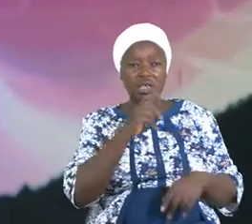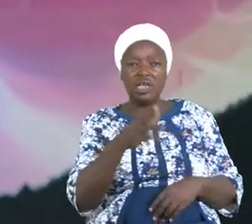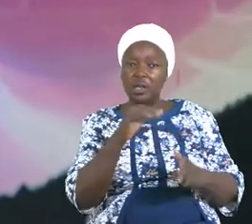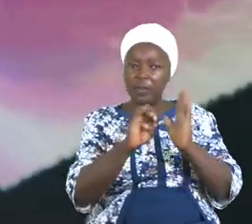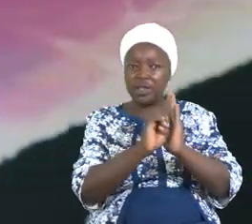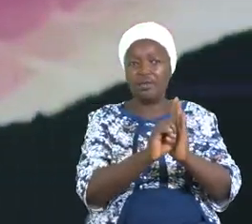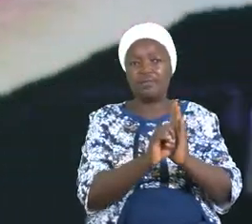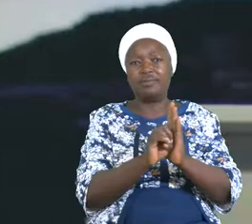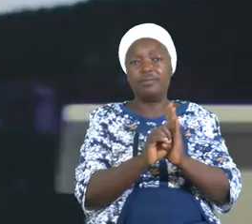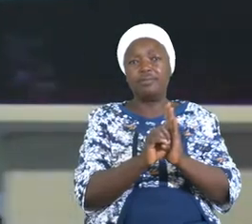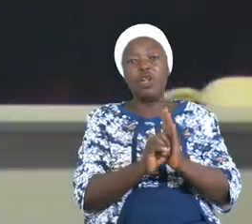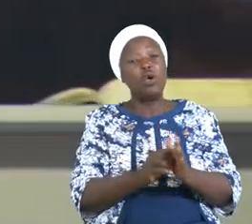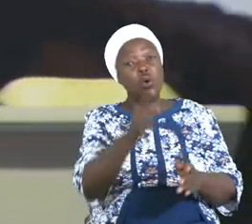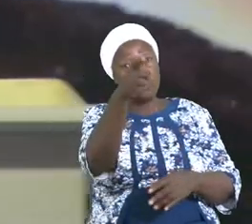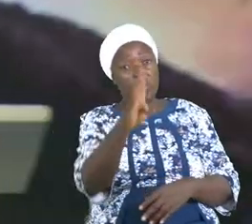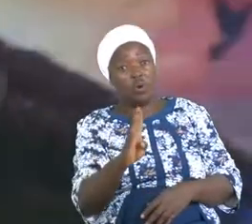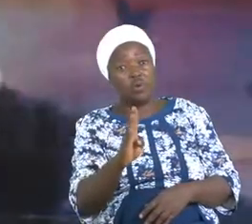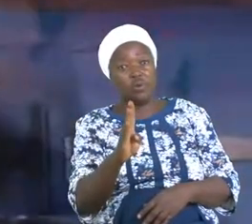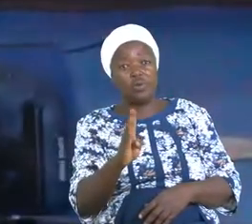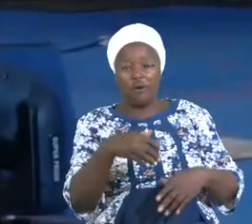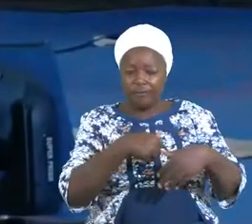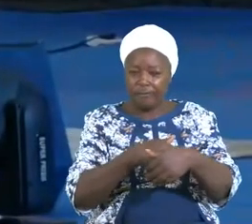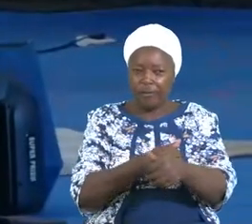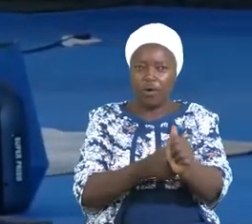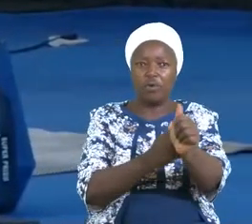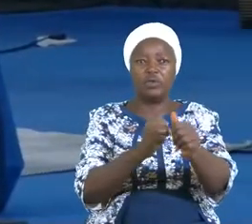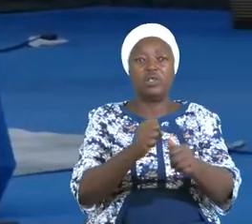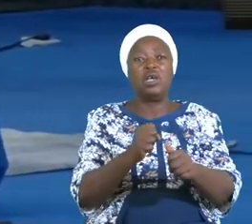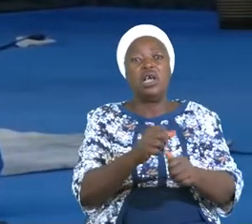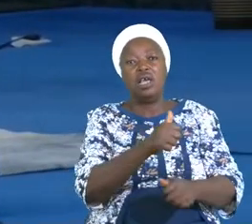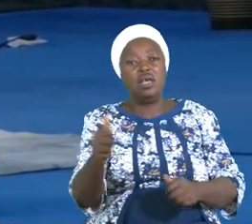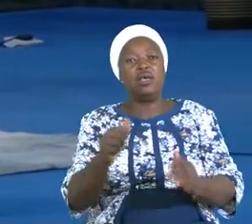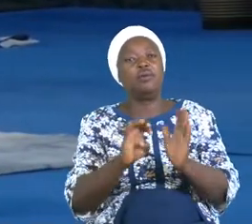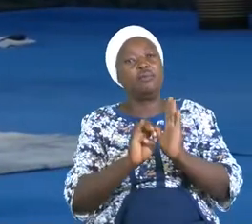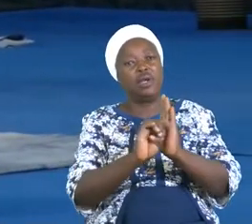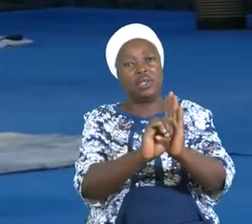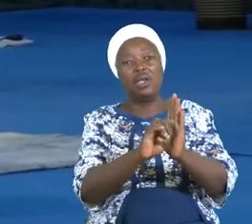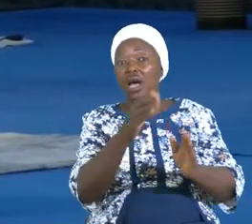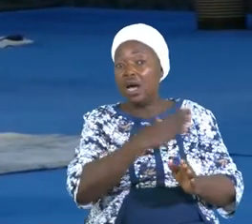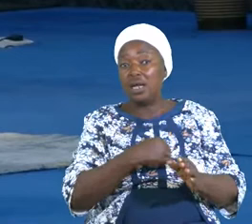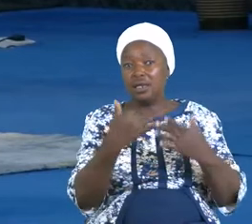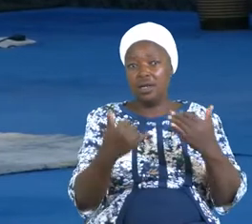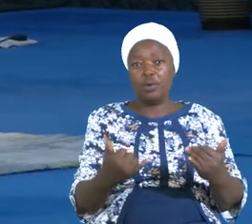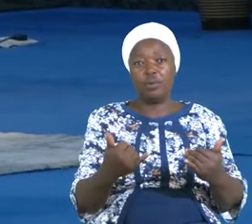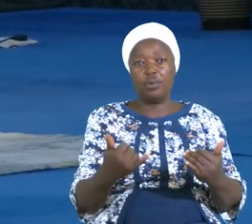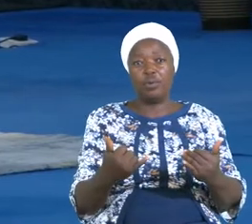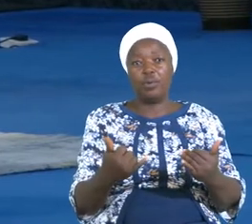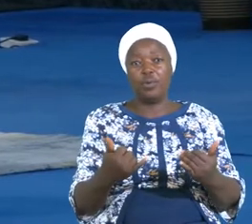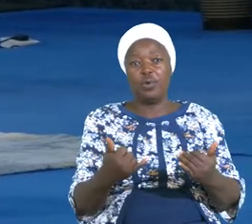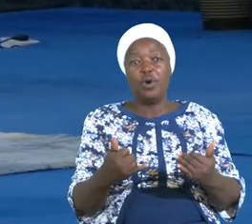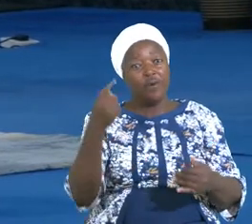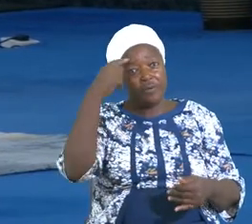pattern. God follows a pattern. And now, for spiritual